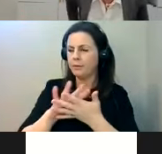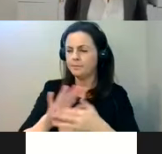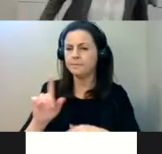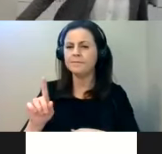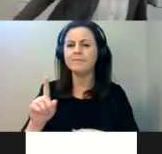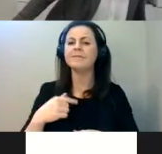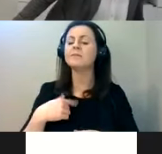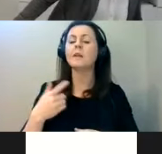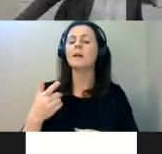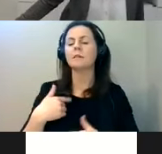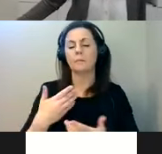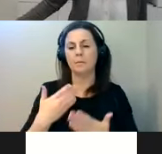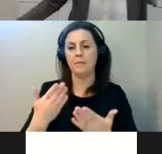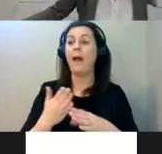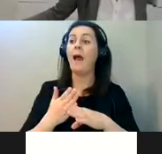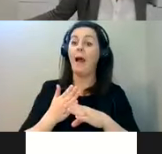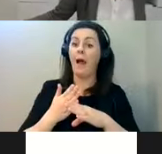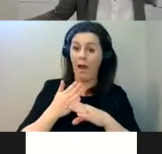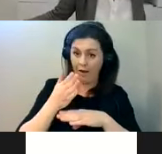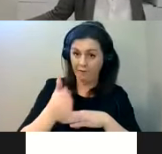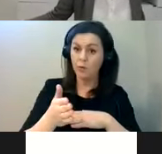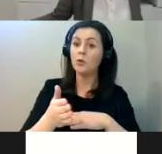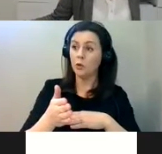best practices afterwards to go back